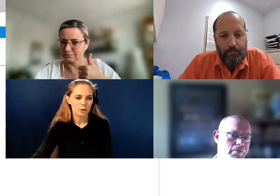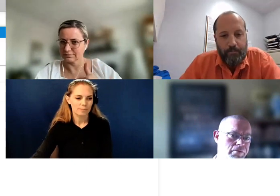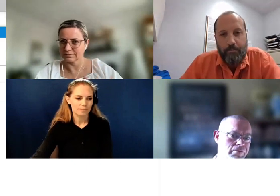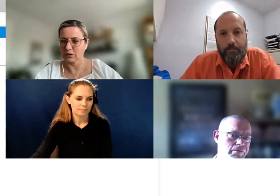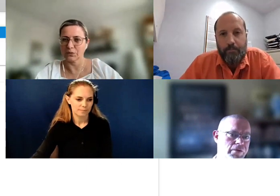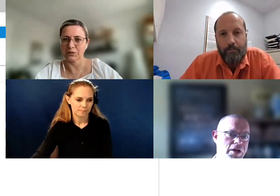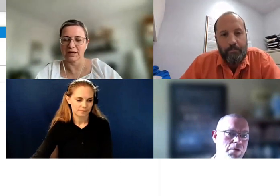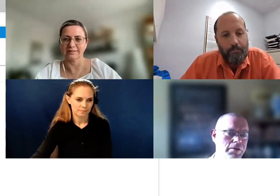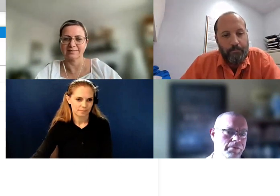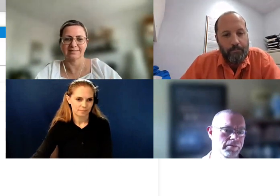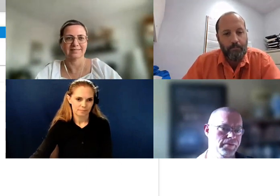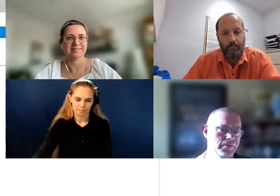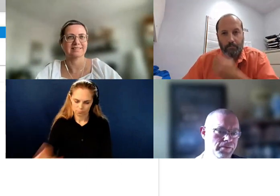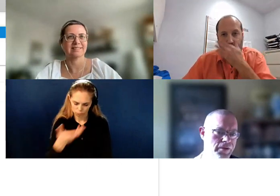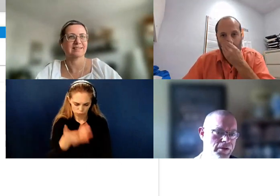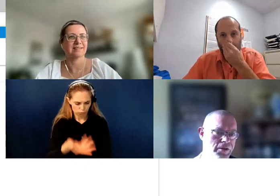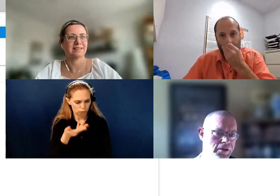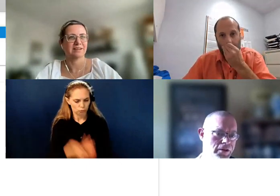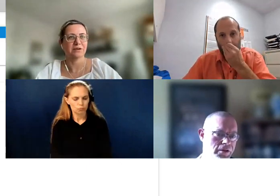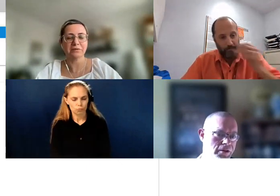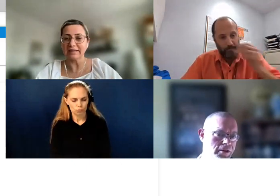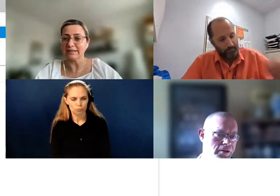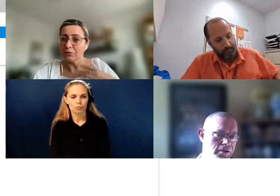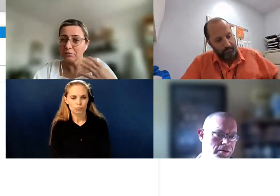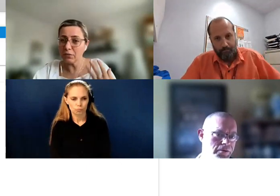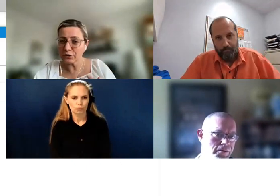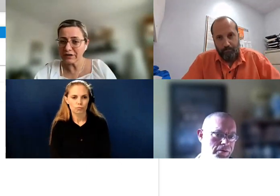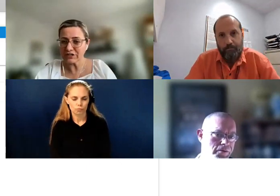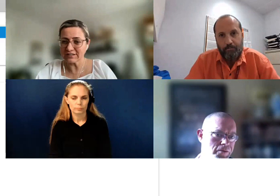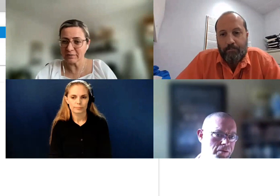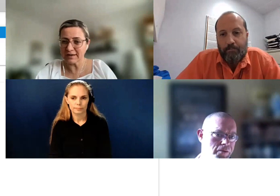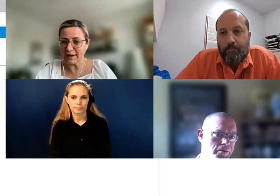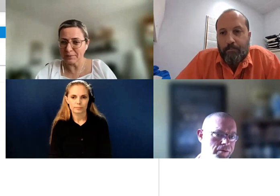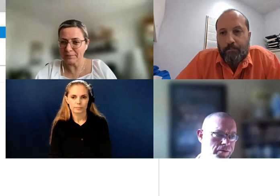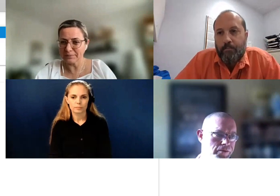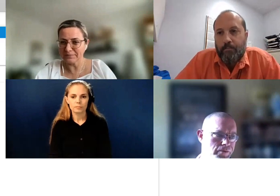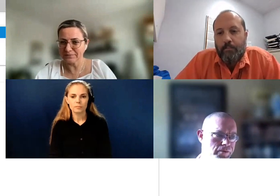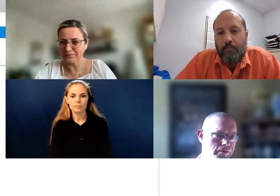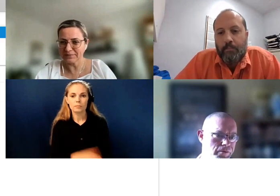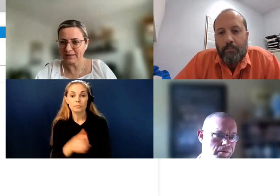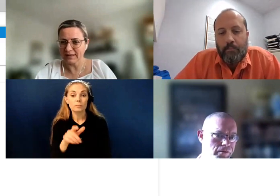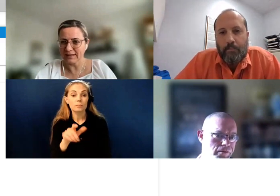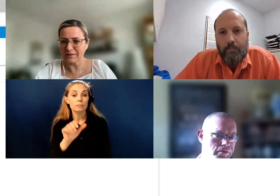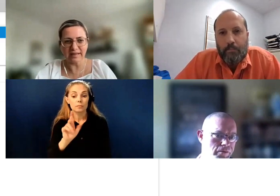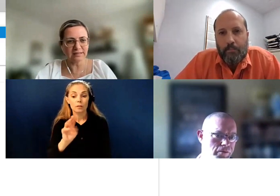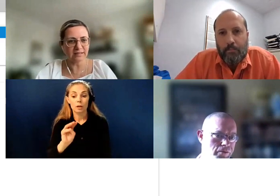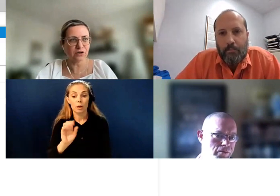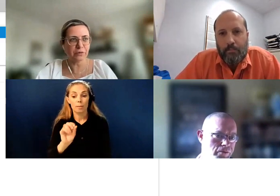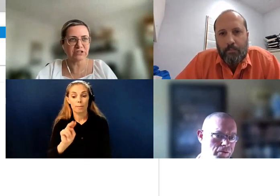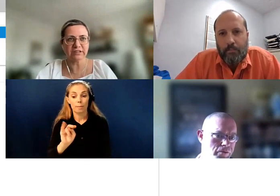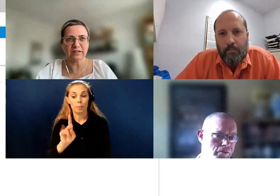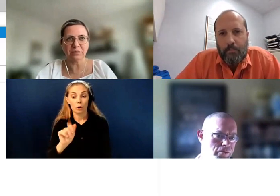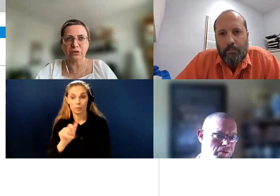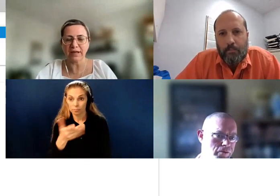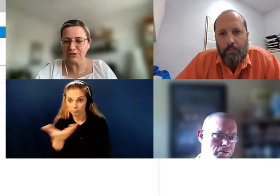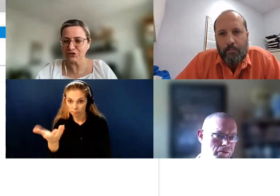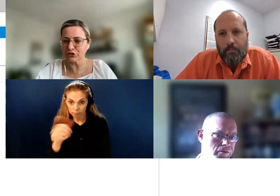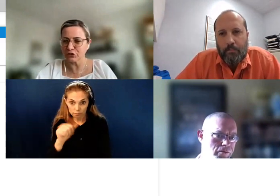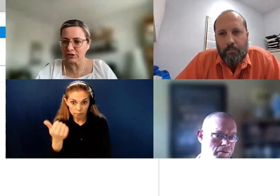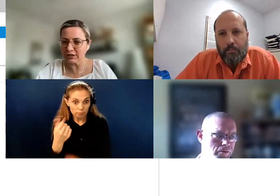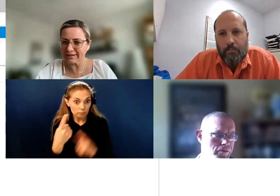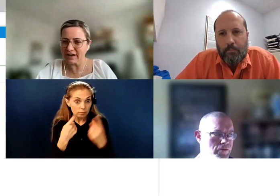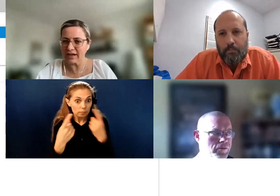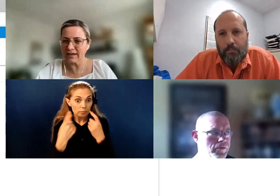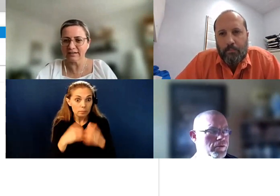Thank you. You're very welcome. All right, more questions coming up. Anybody else has a question that we could answer,